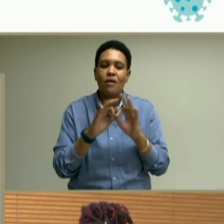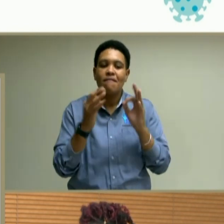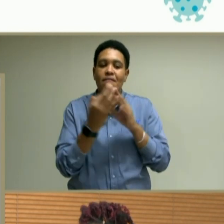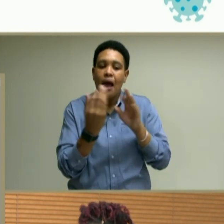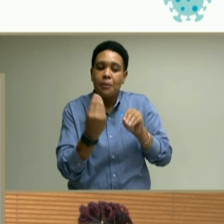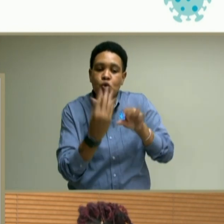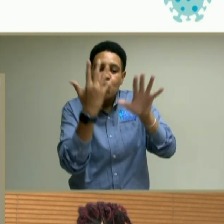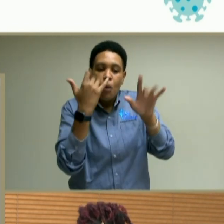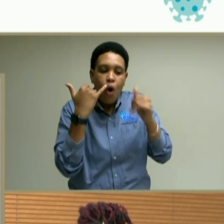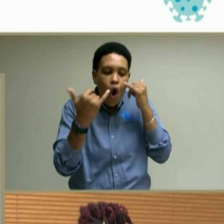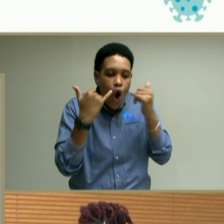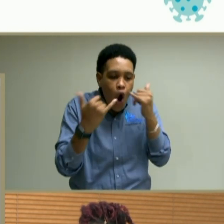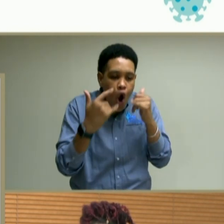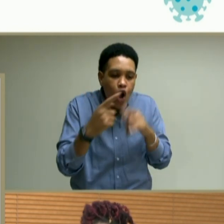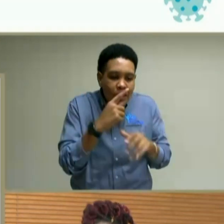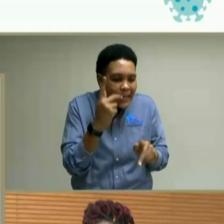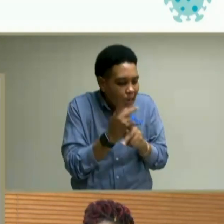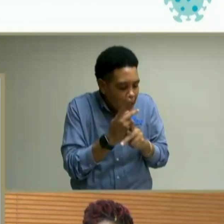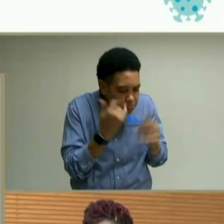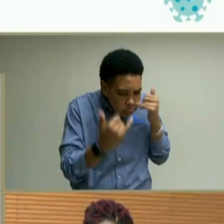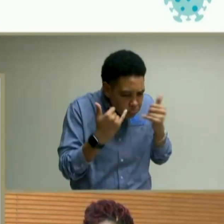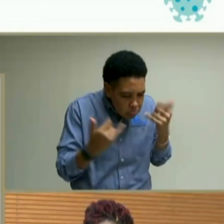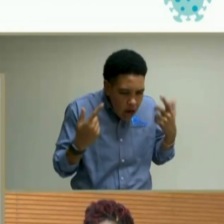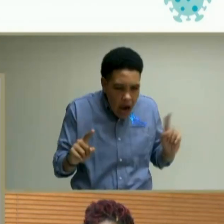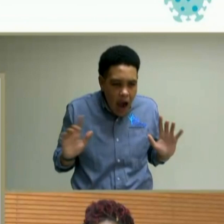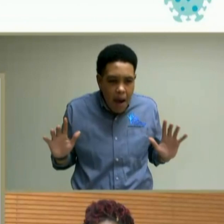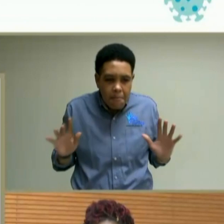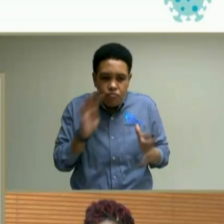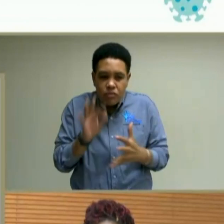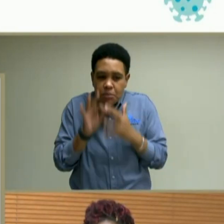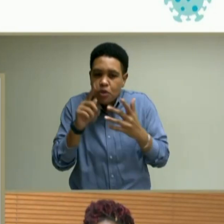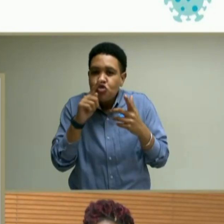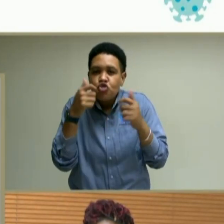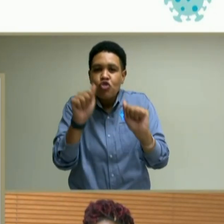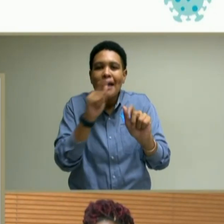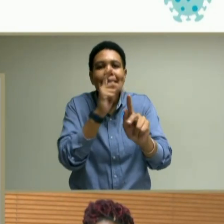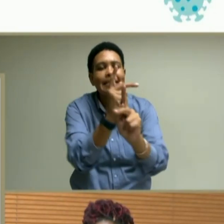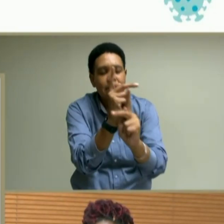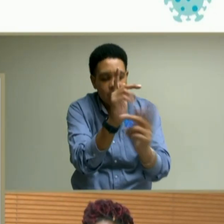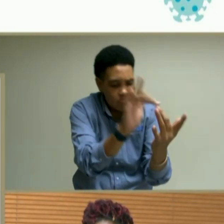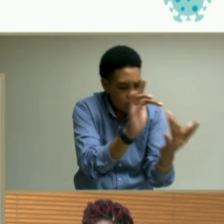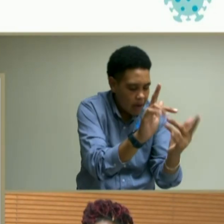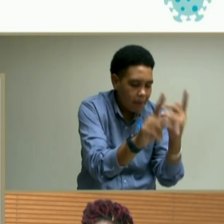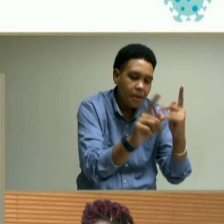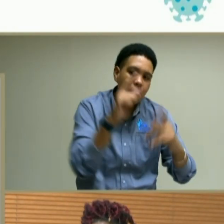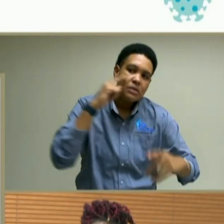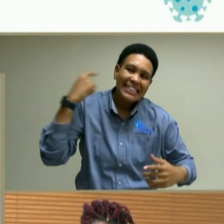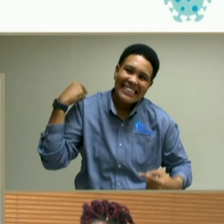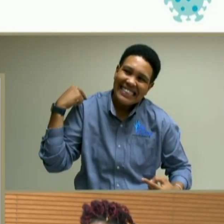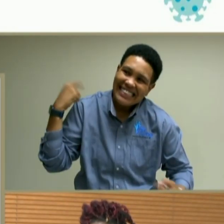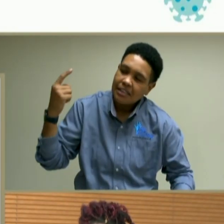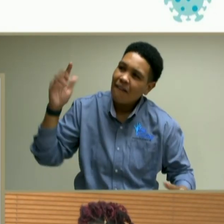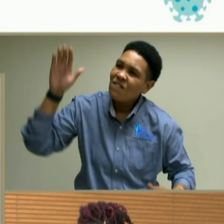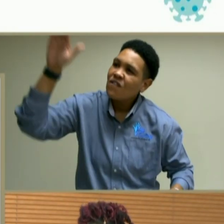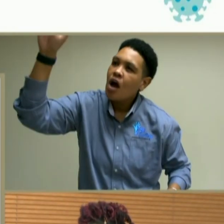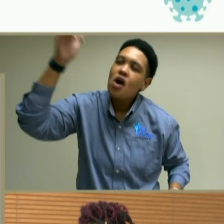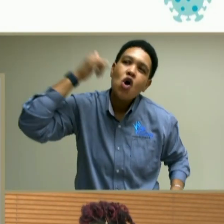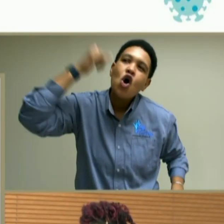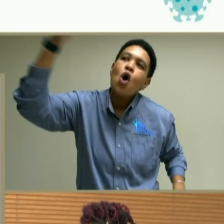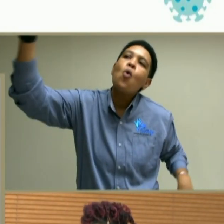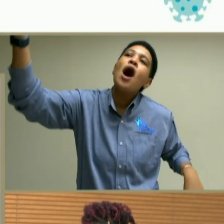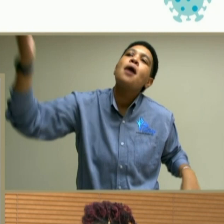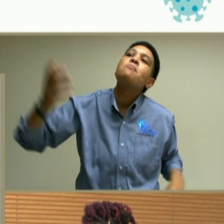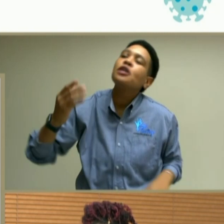Zoom calls or Skype calls. You know, especially in trying to keep in touch with persons over long distances who don't live